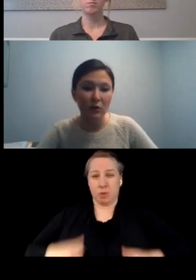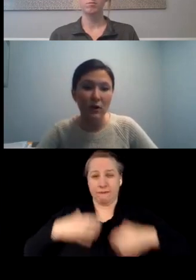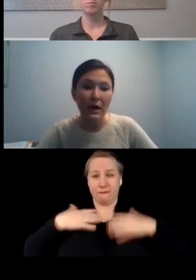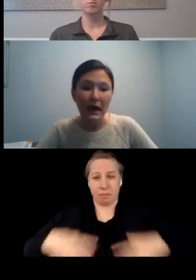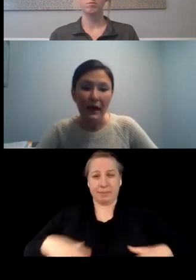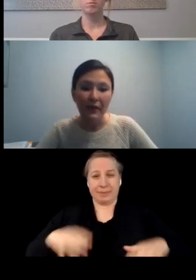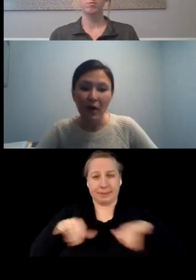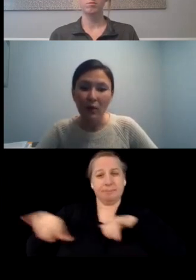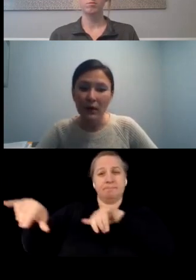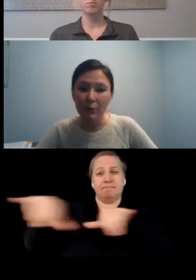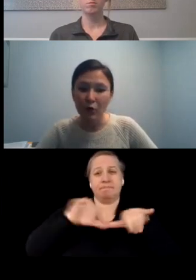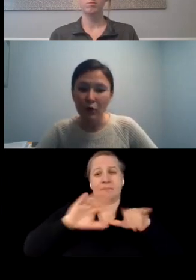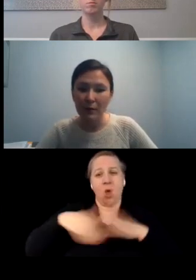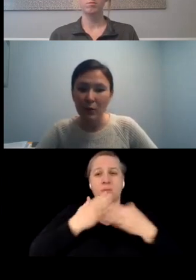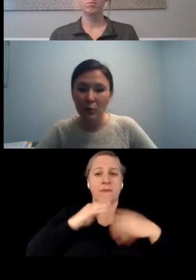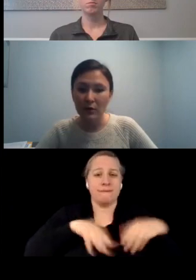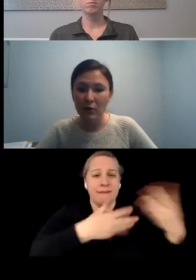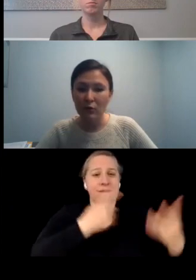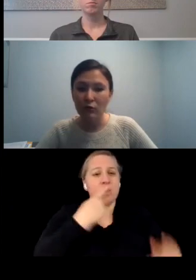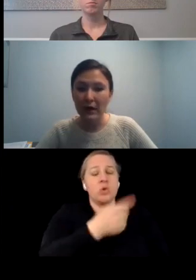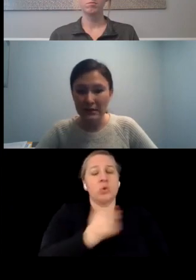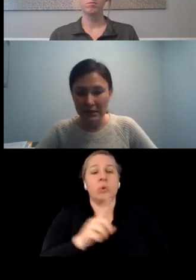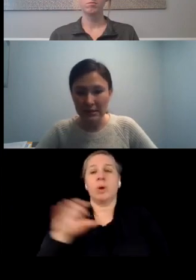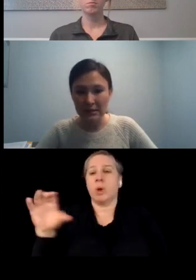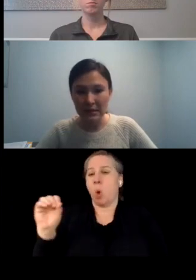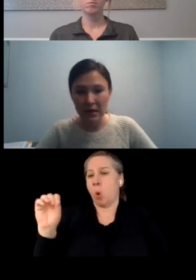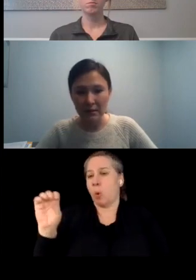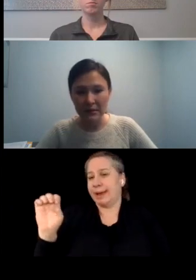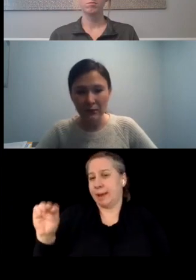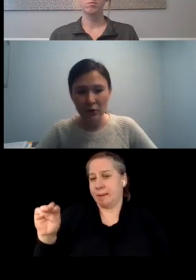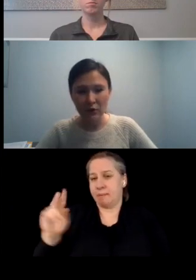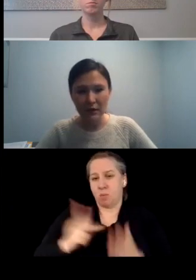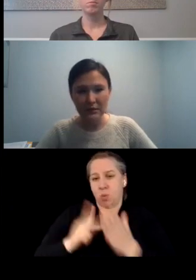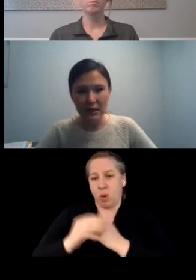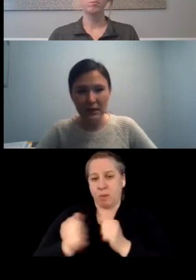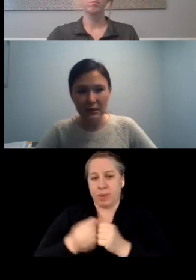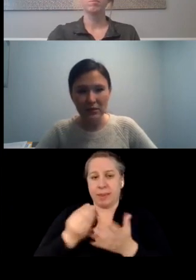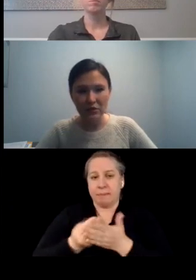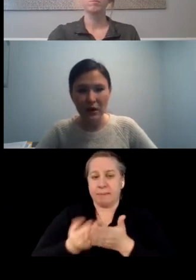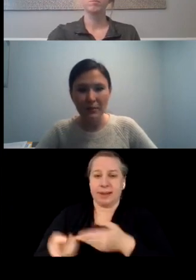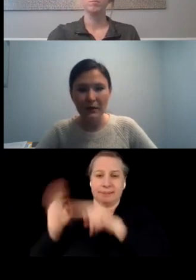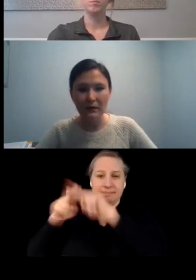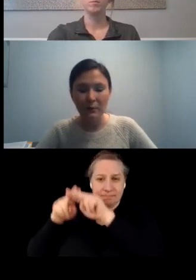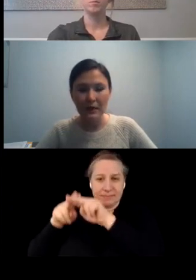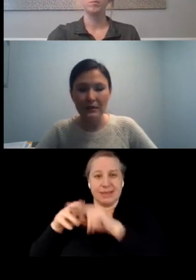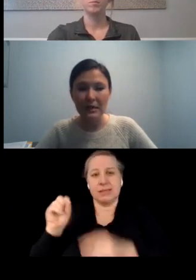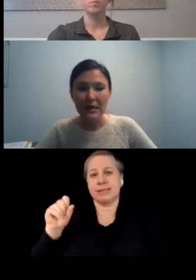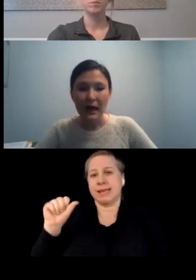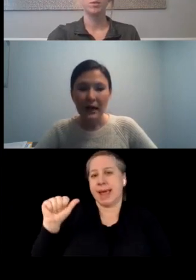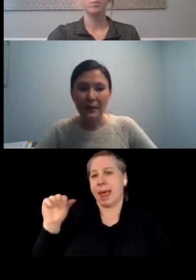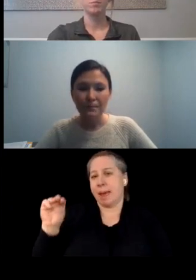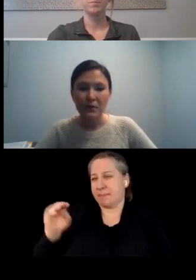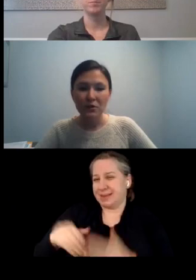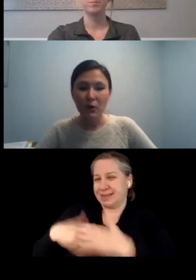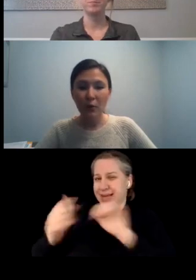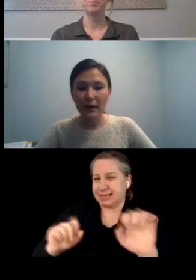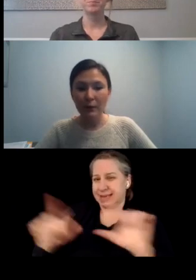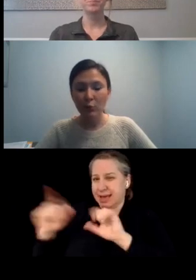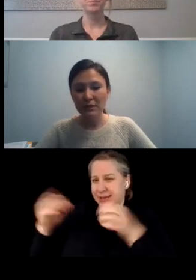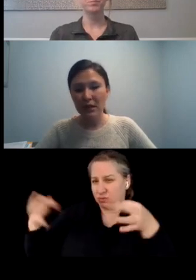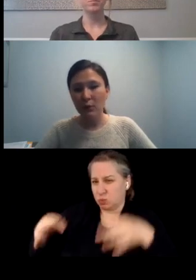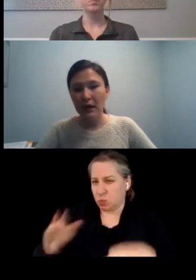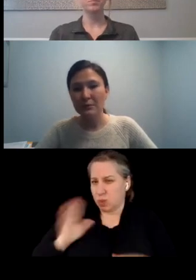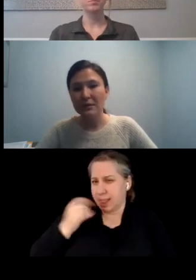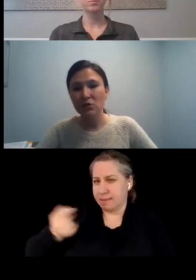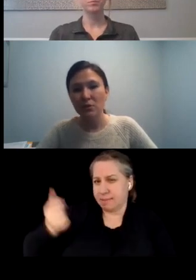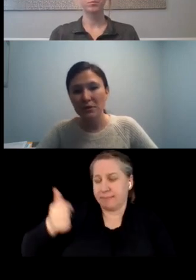provided for you. And then the OEM program with raises. Say if you want to go to the next slide, I can describe that a little bit. So OEM,